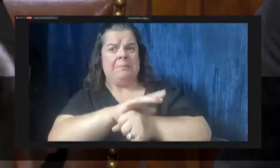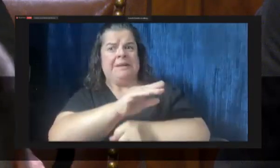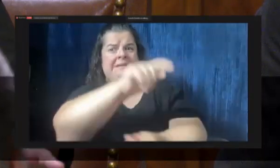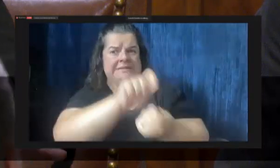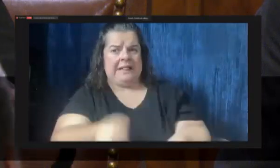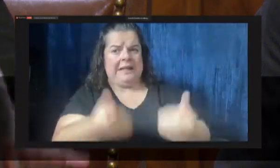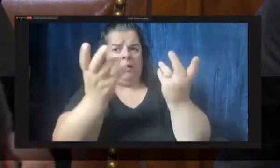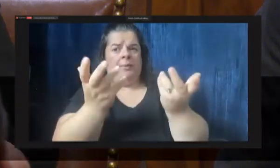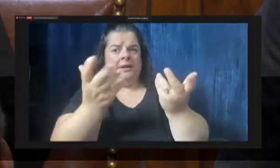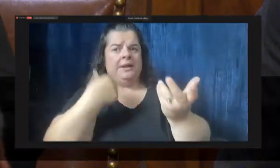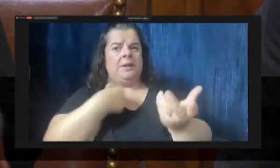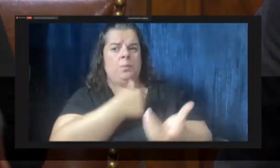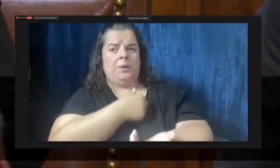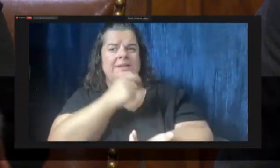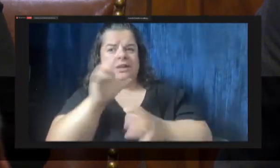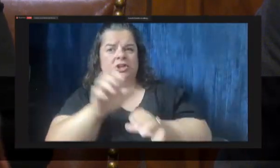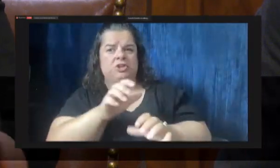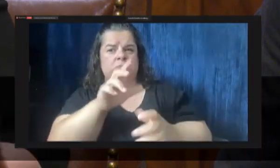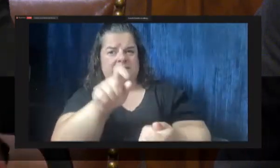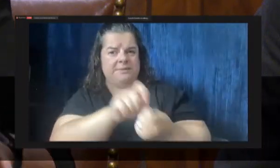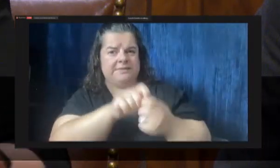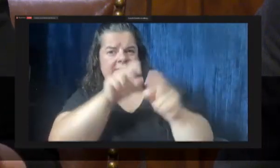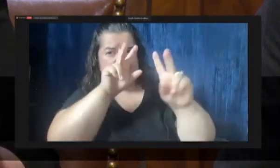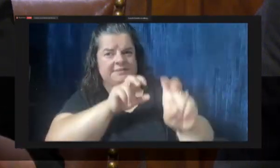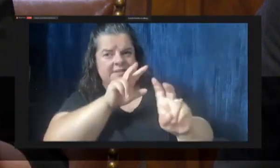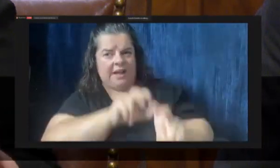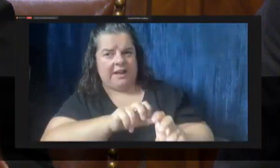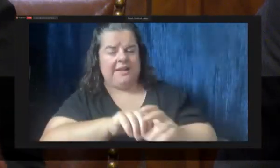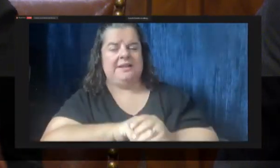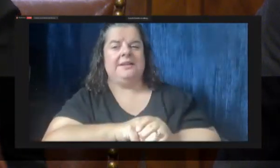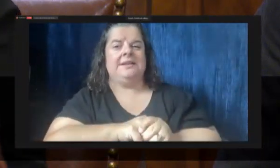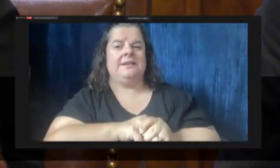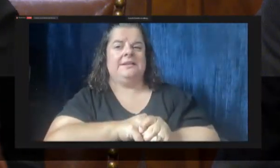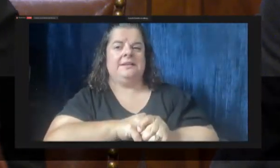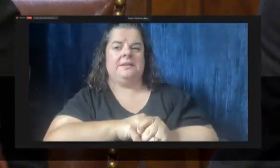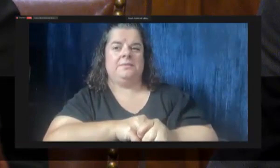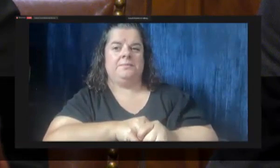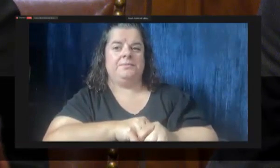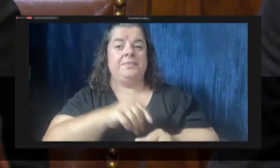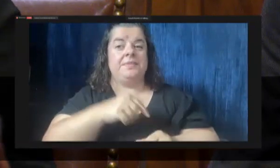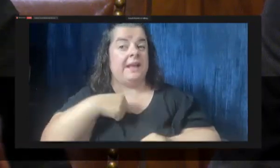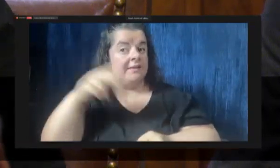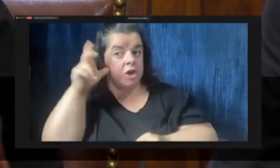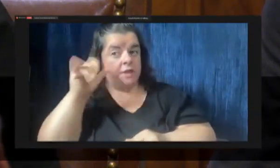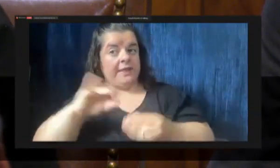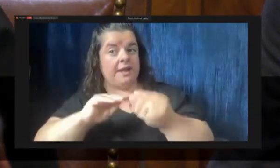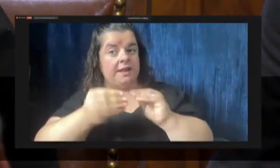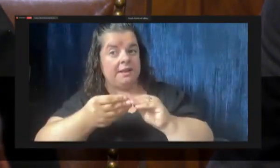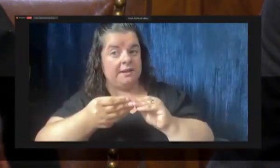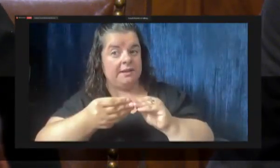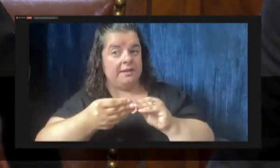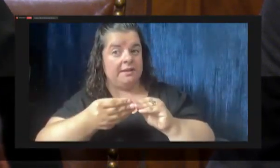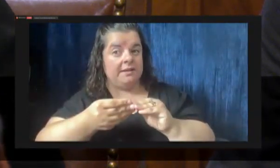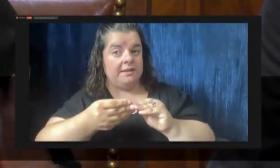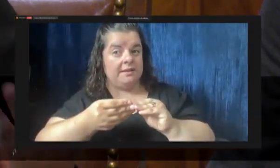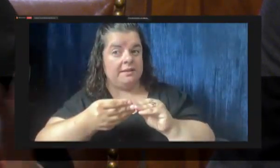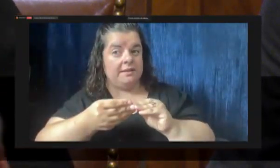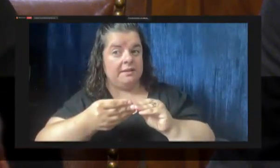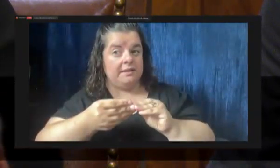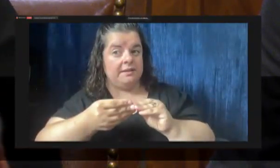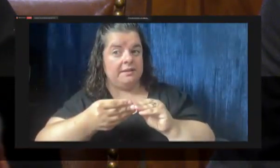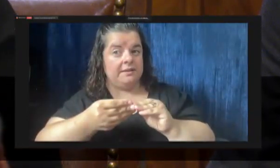we didn't do a study on, you know, we didn't do a study. I have heard that number quite